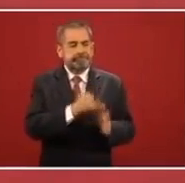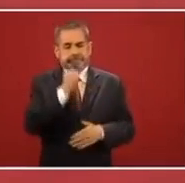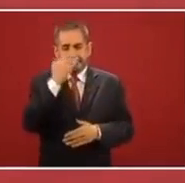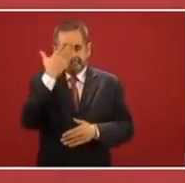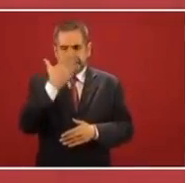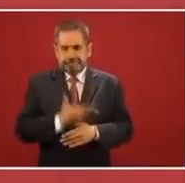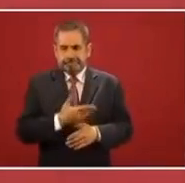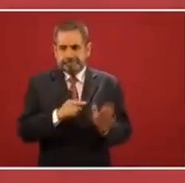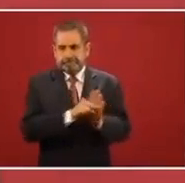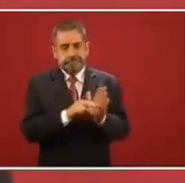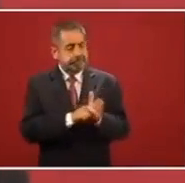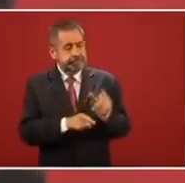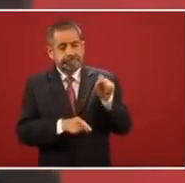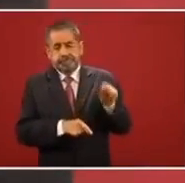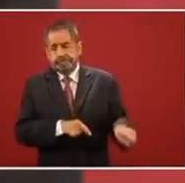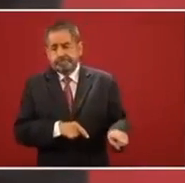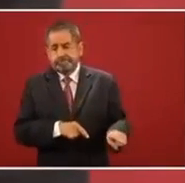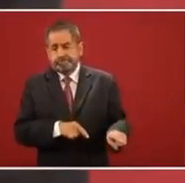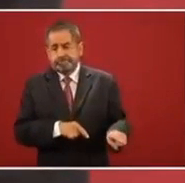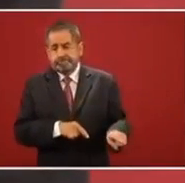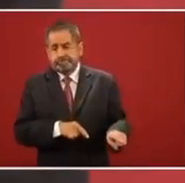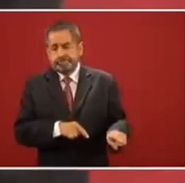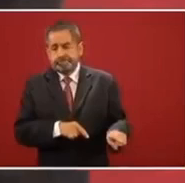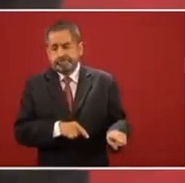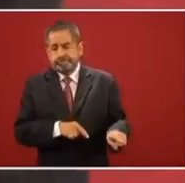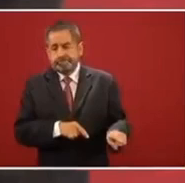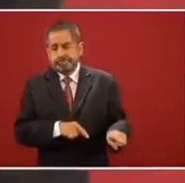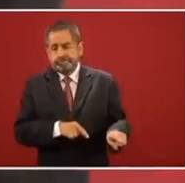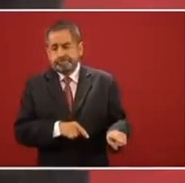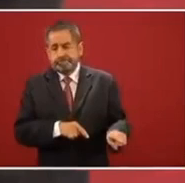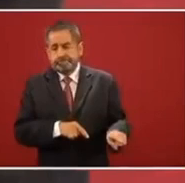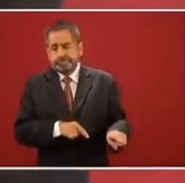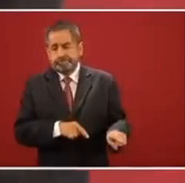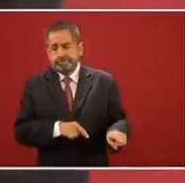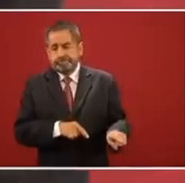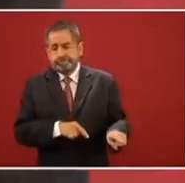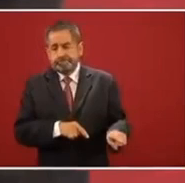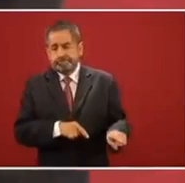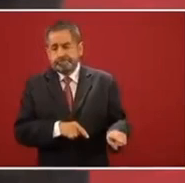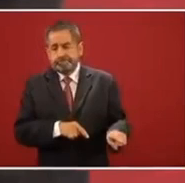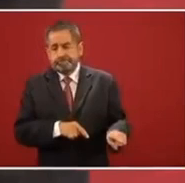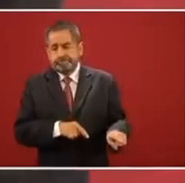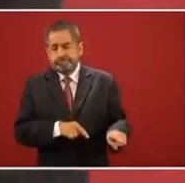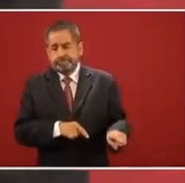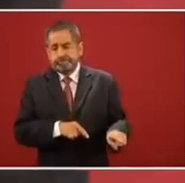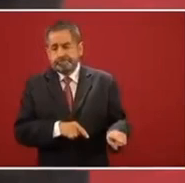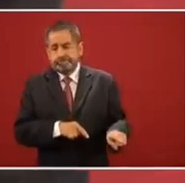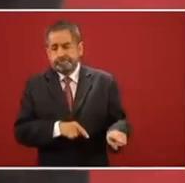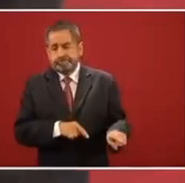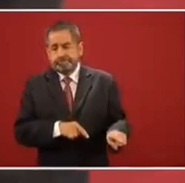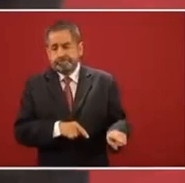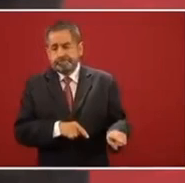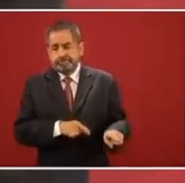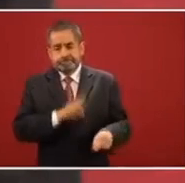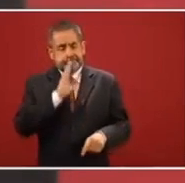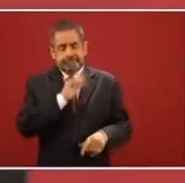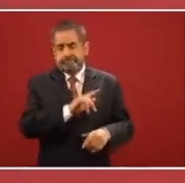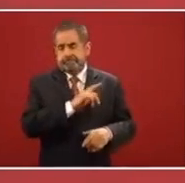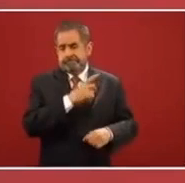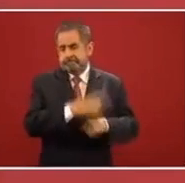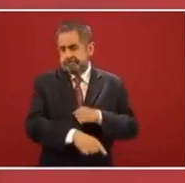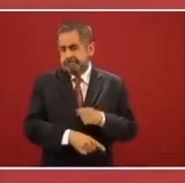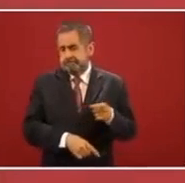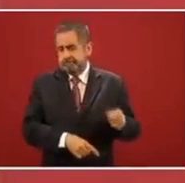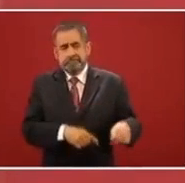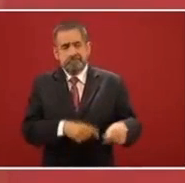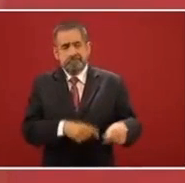se hacen daño ellos mismos, They are doing injury to their own selves. le hacen daño a